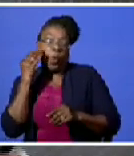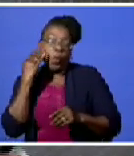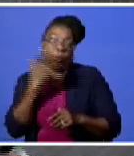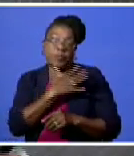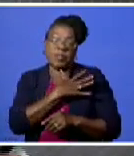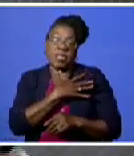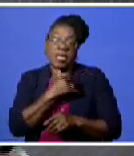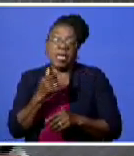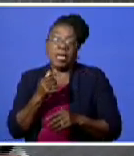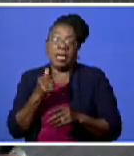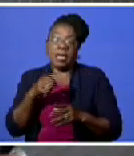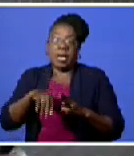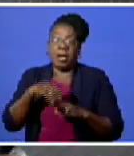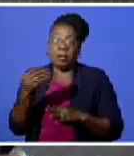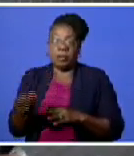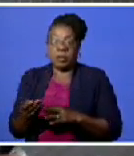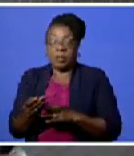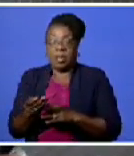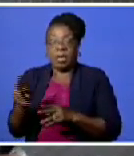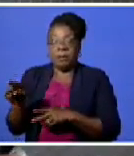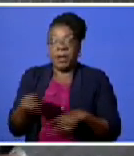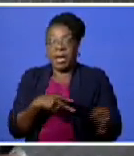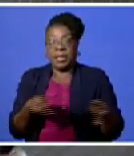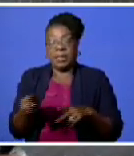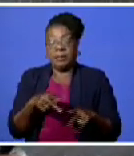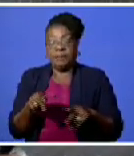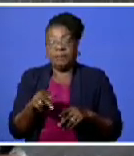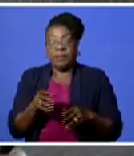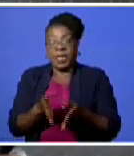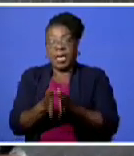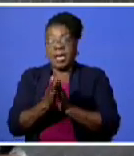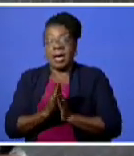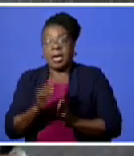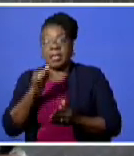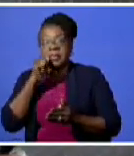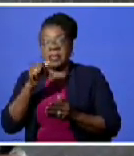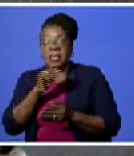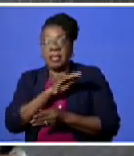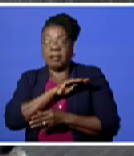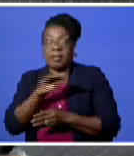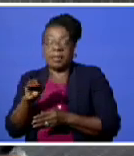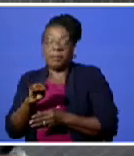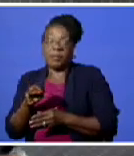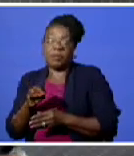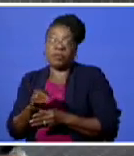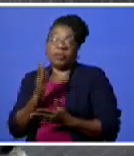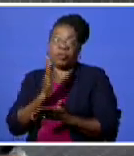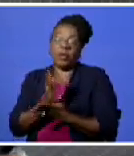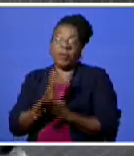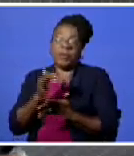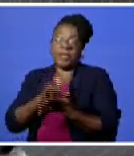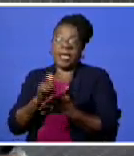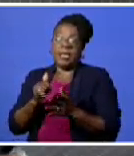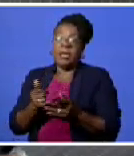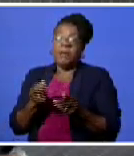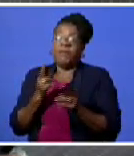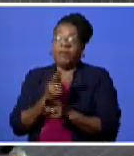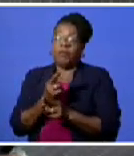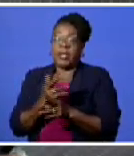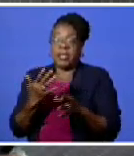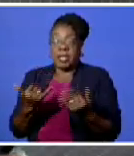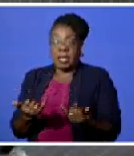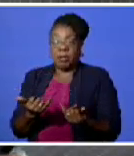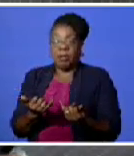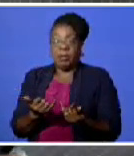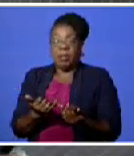etc., and continue to party and everything. I ask them to resist at this particular point in time, and it's in the interest of the nation. That